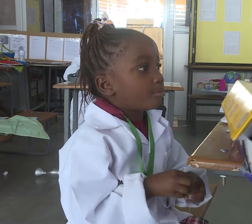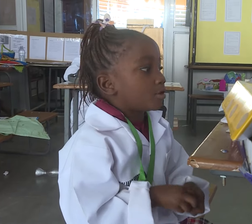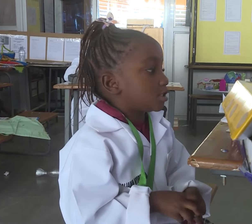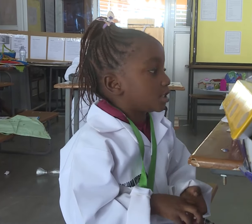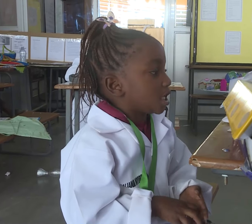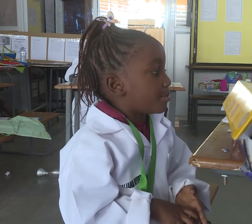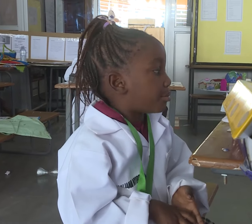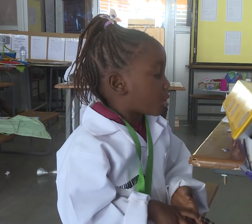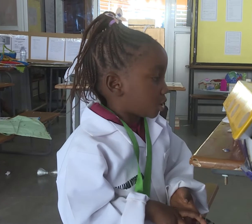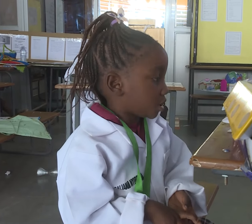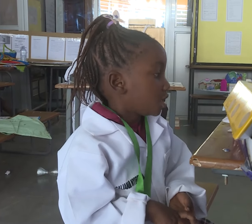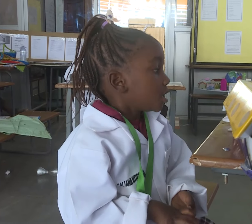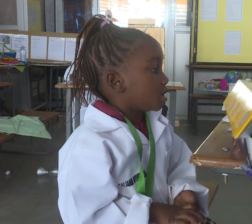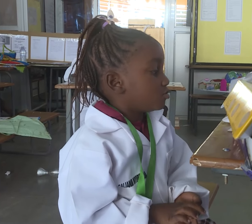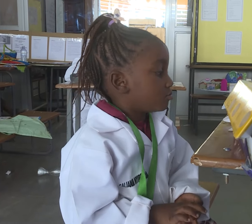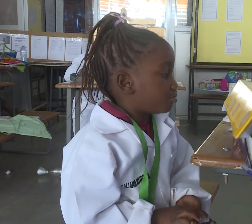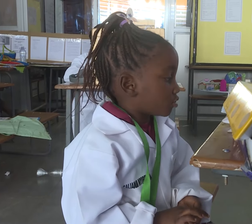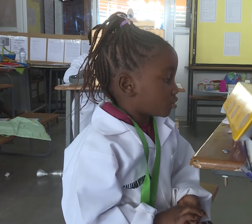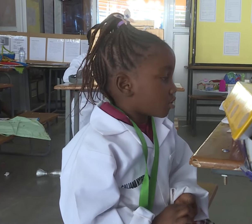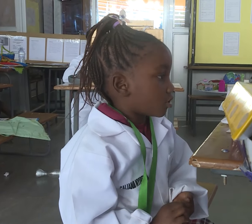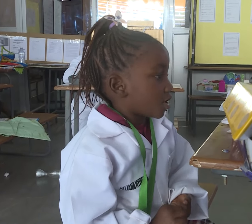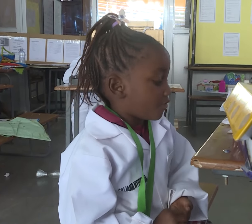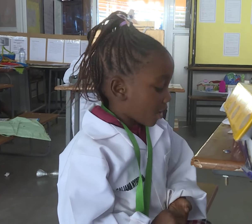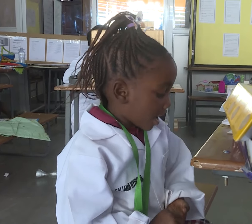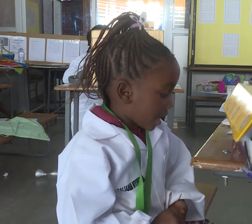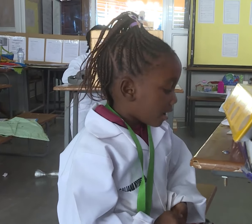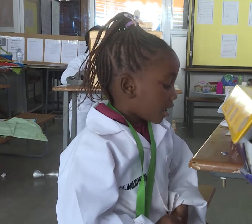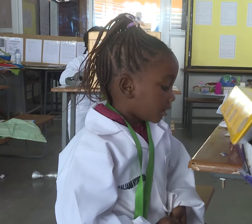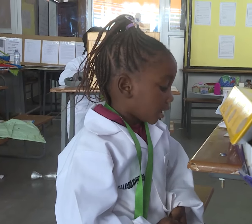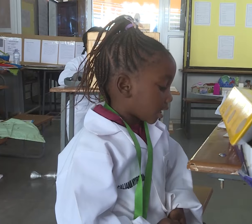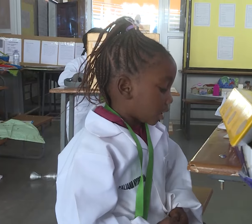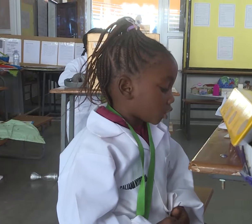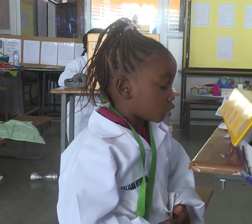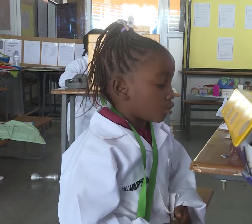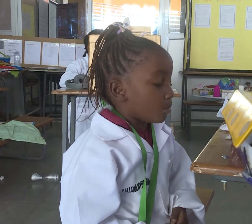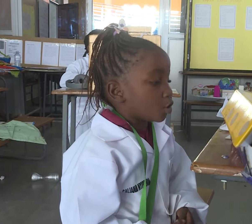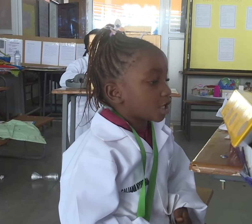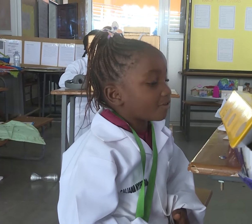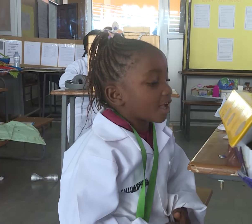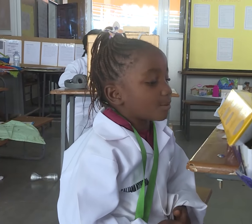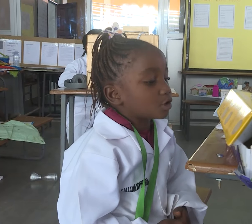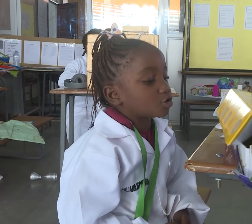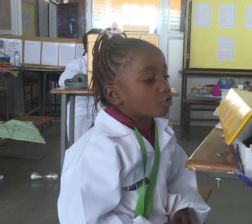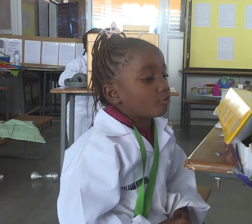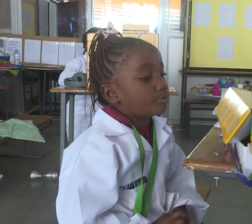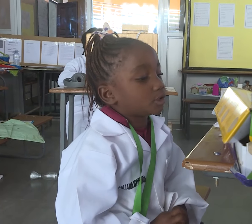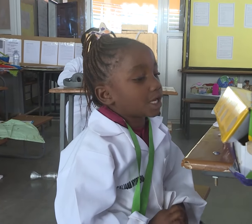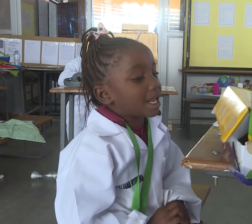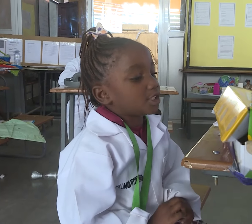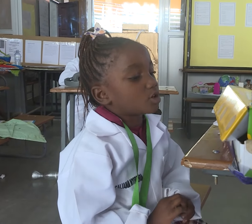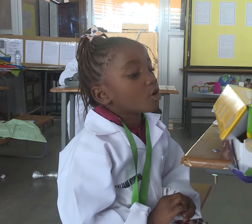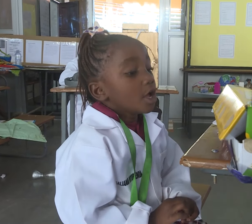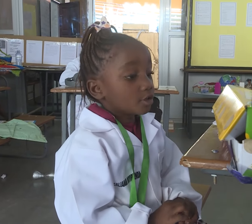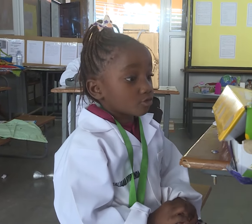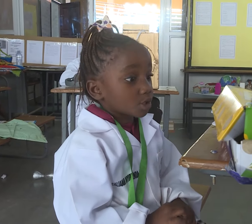you put in the pot, and you put on the fire, and the candle to melt. After melting, you put